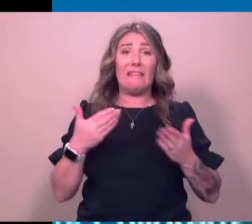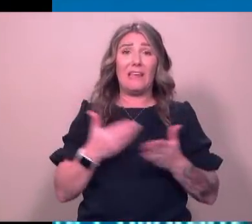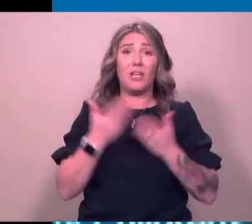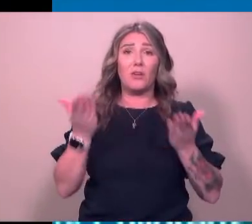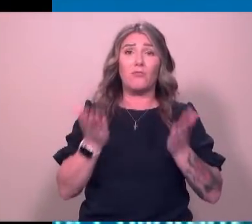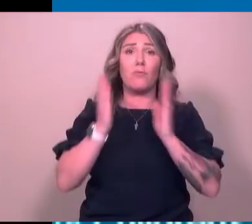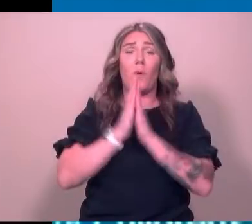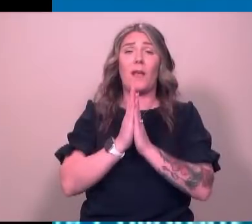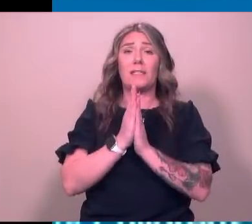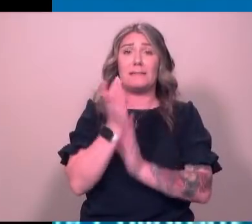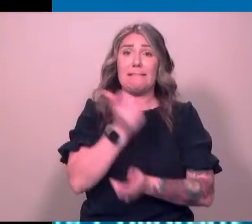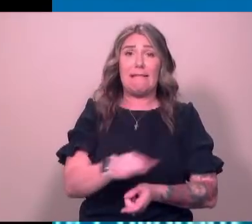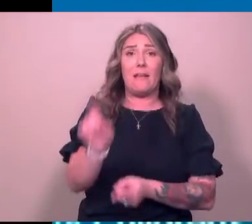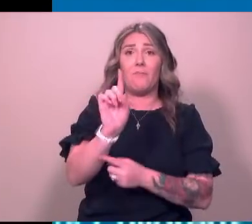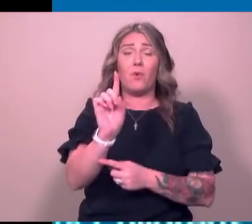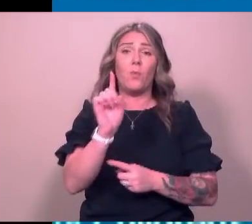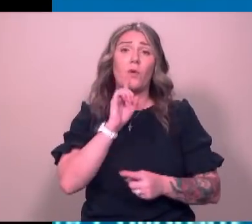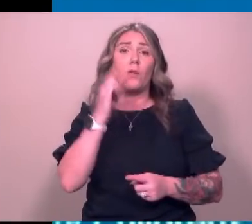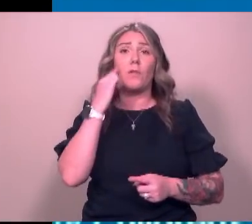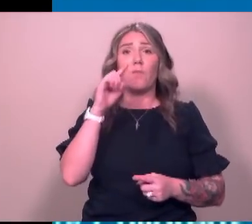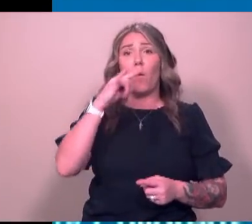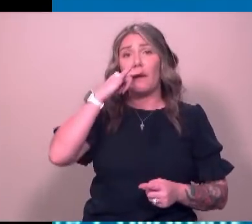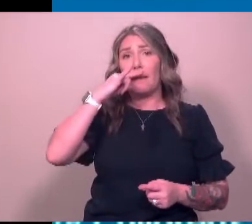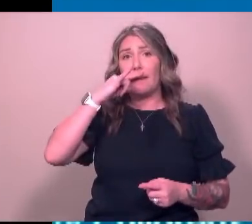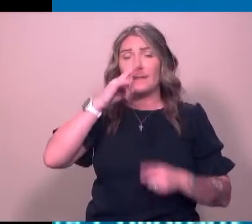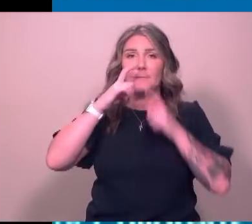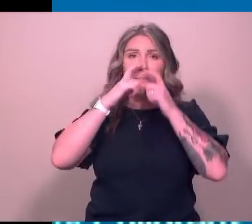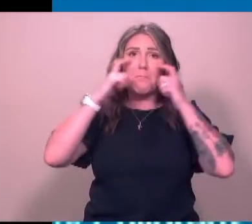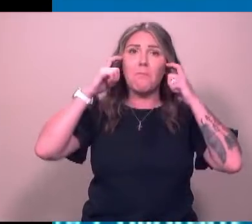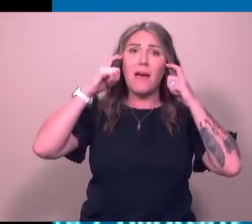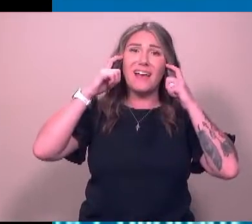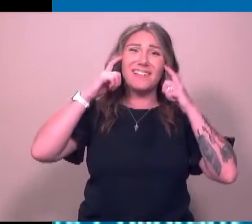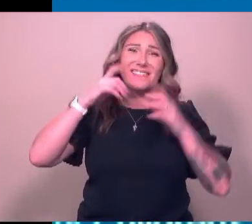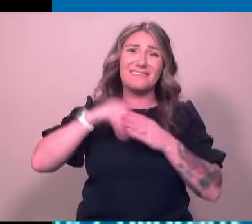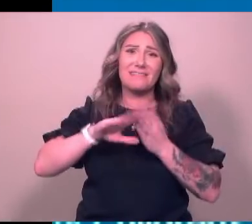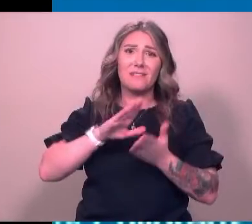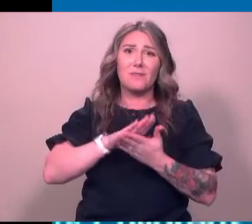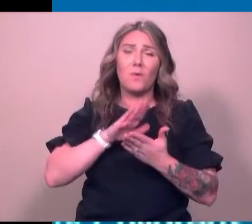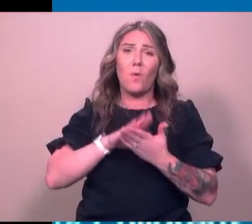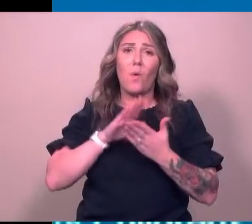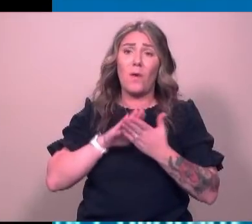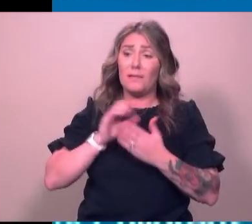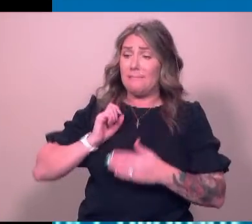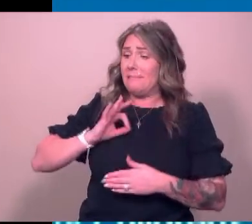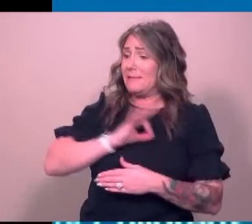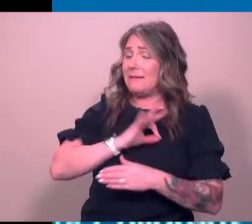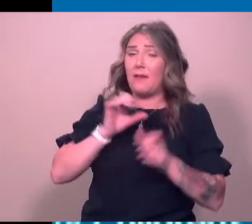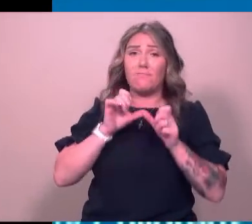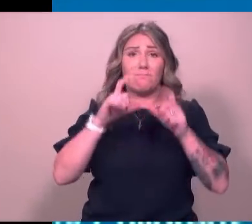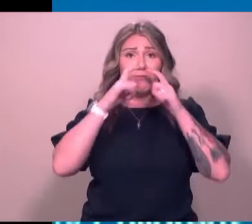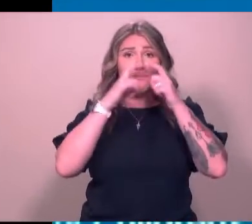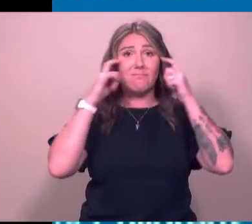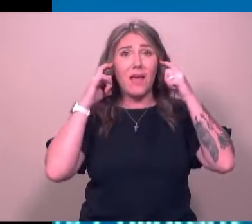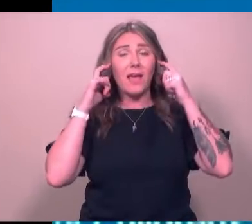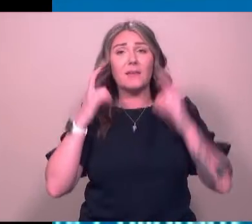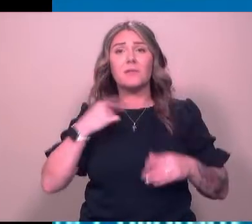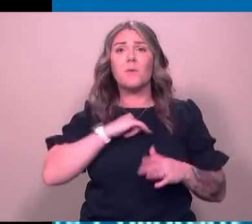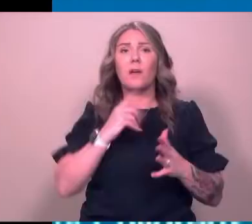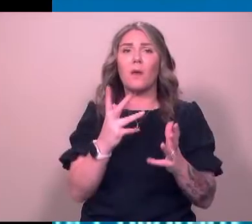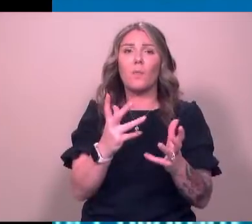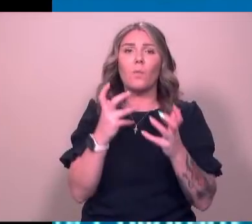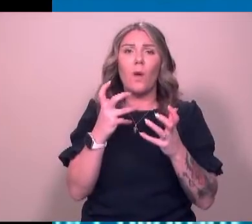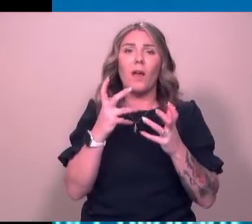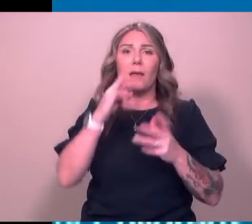across everywhere is, for kids to be masked in schools, the staff to continue masking, the kids to continue masking. We want kids